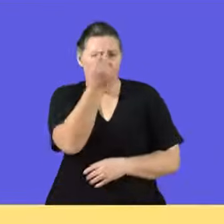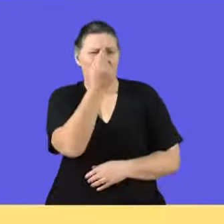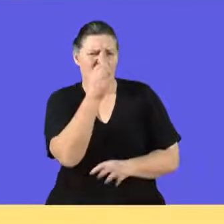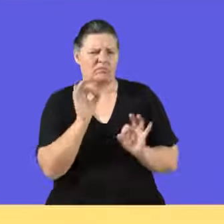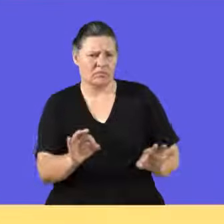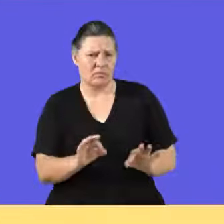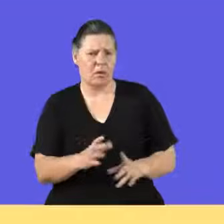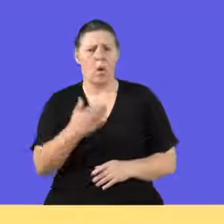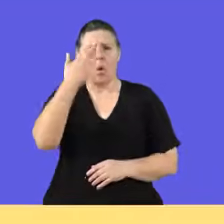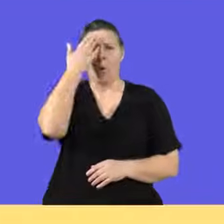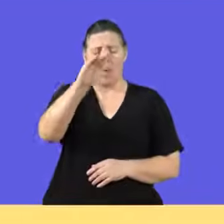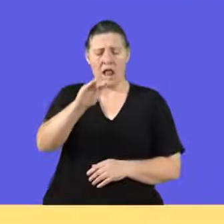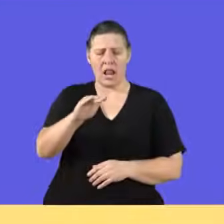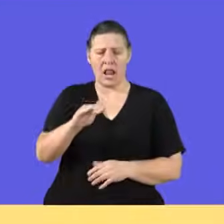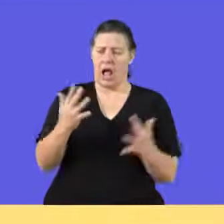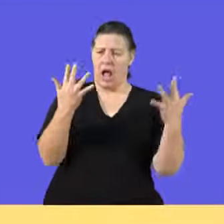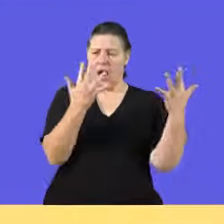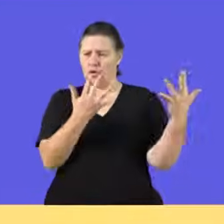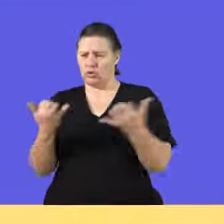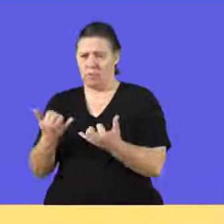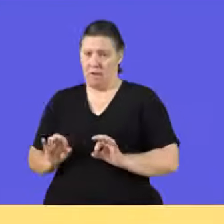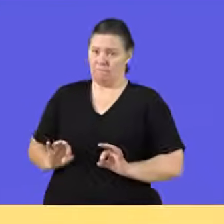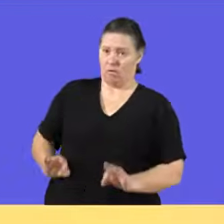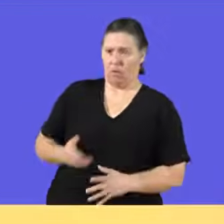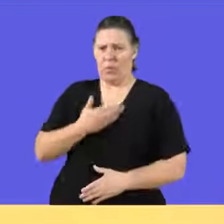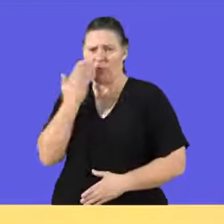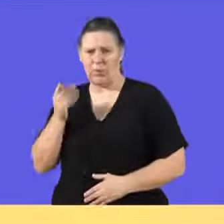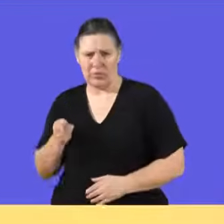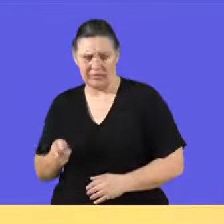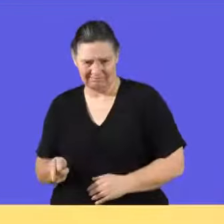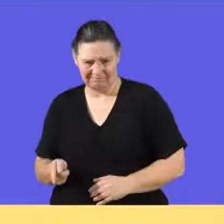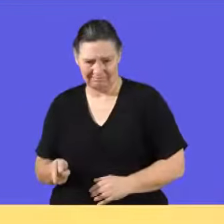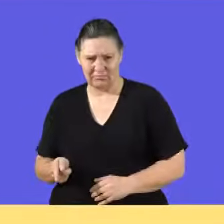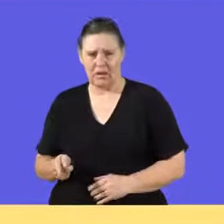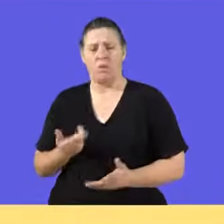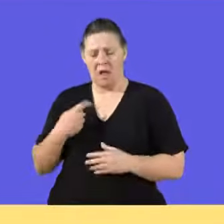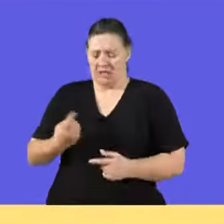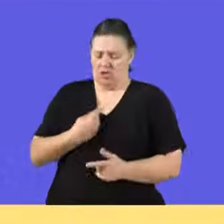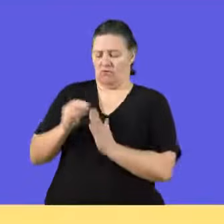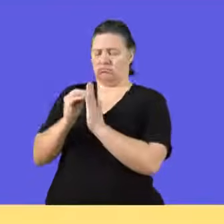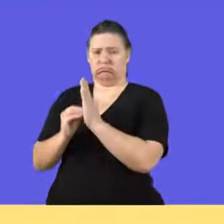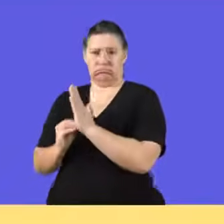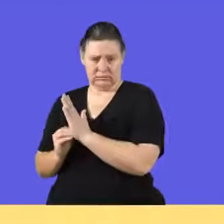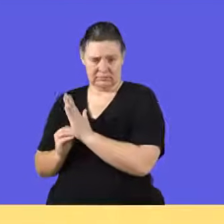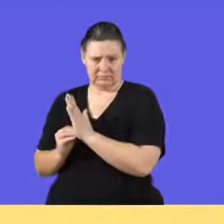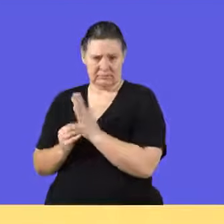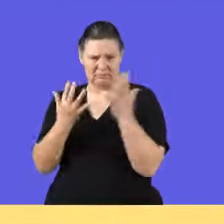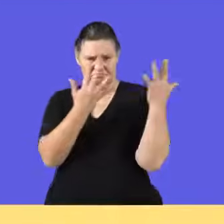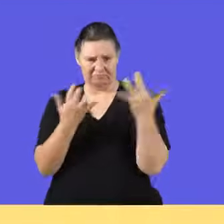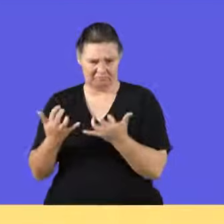and understand what is indigenous bookkeeping. This you already